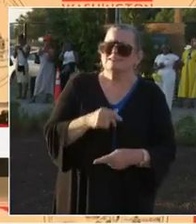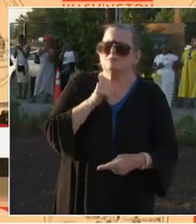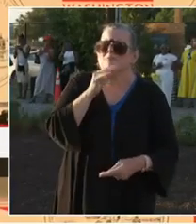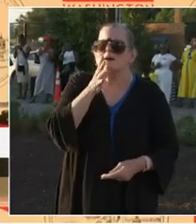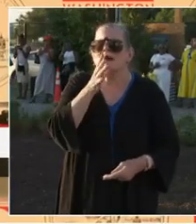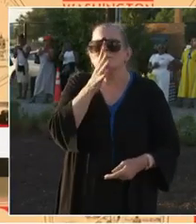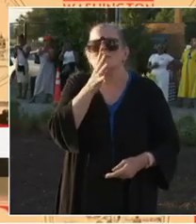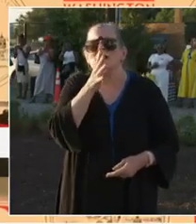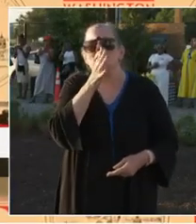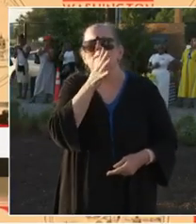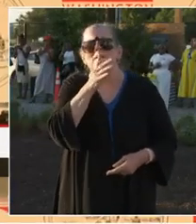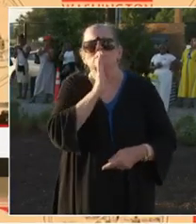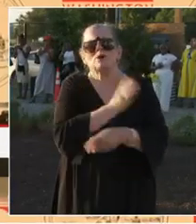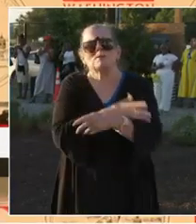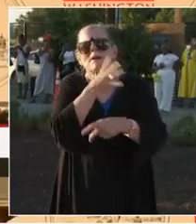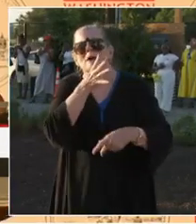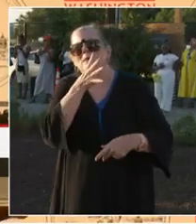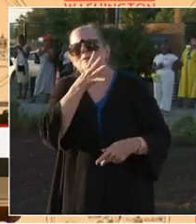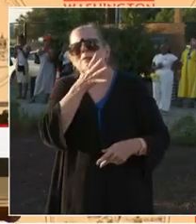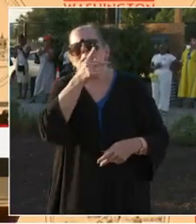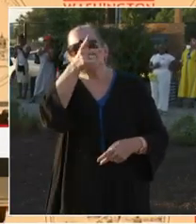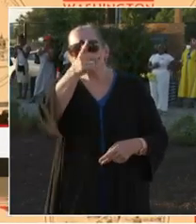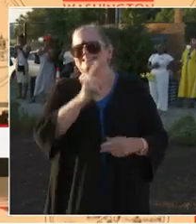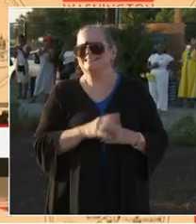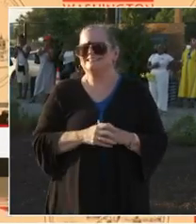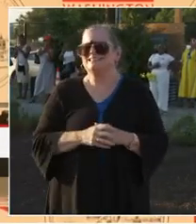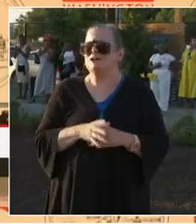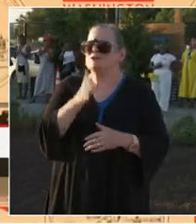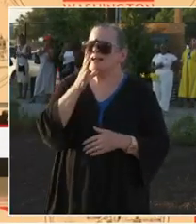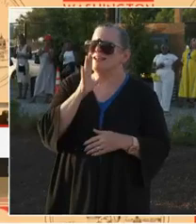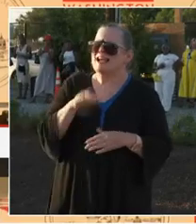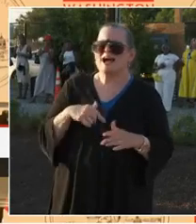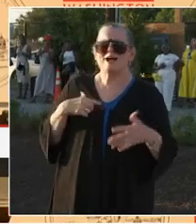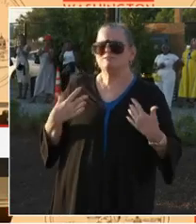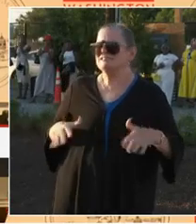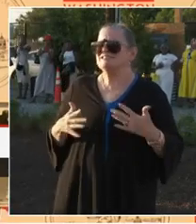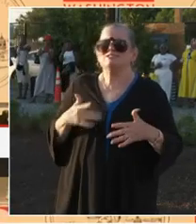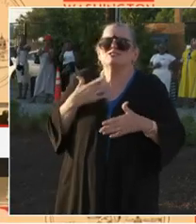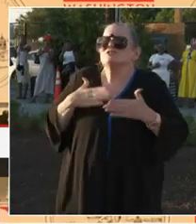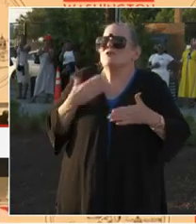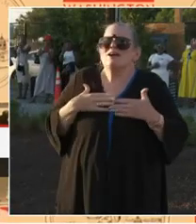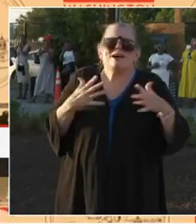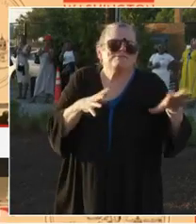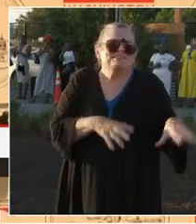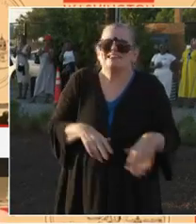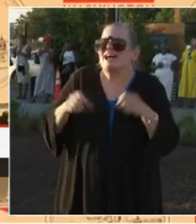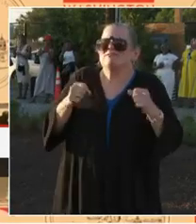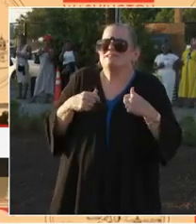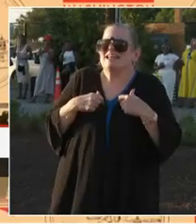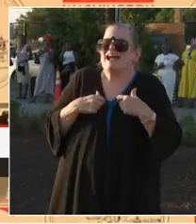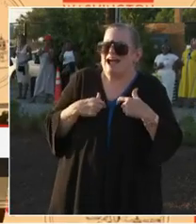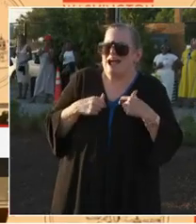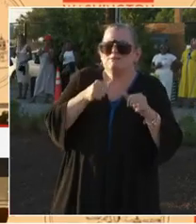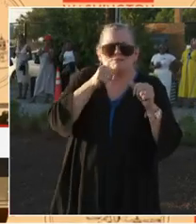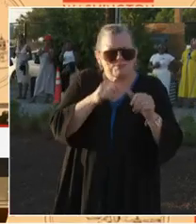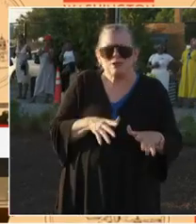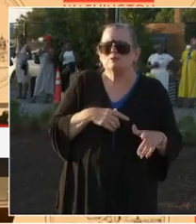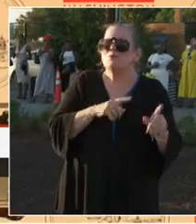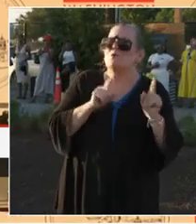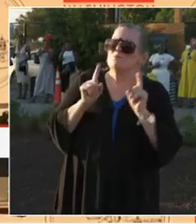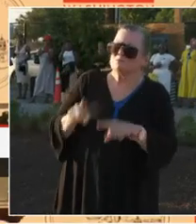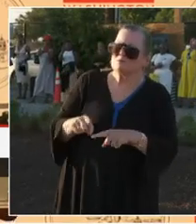me higher. from the joys of adoption that I've been blessed with. This is where you can go,